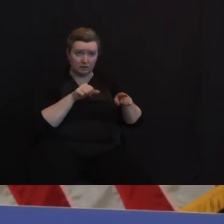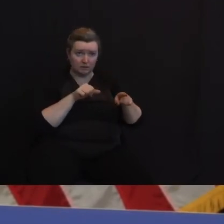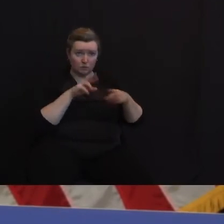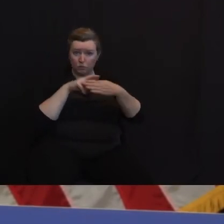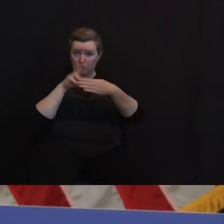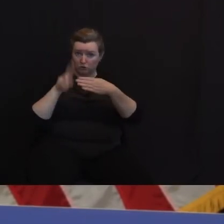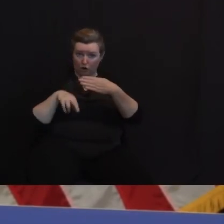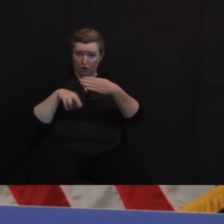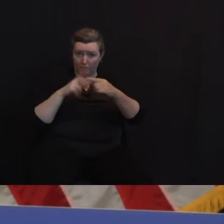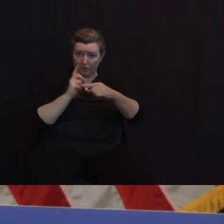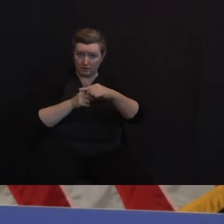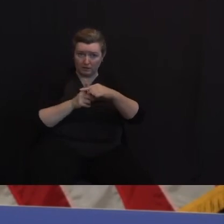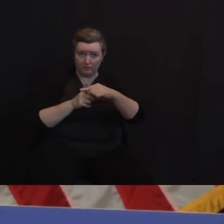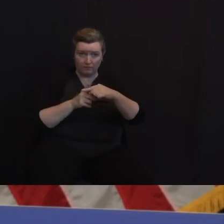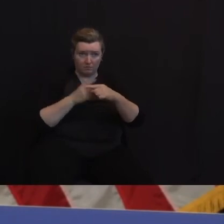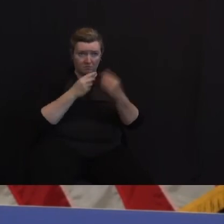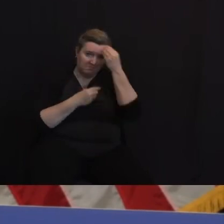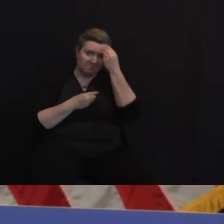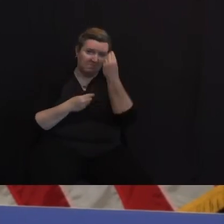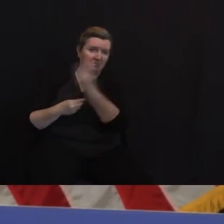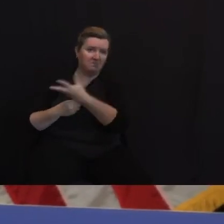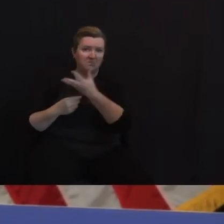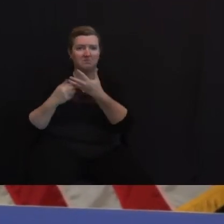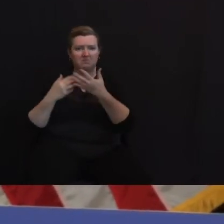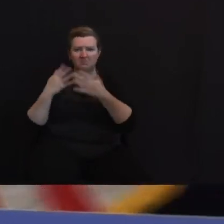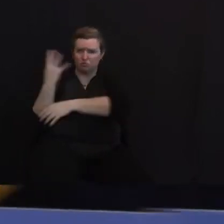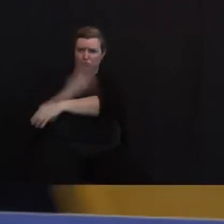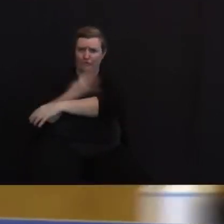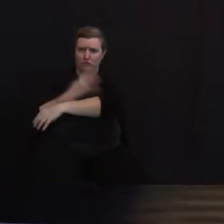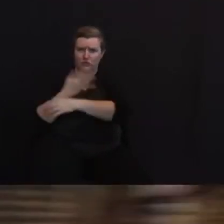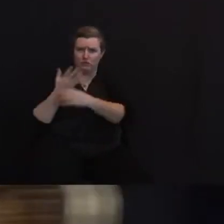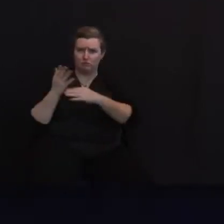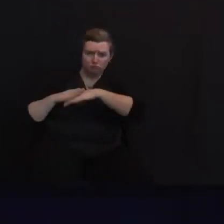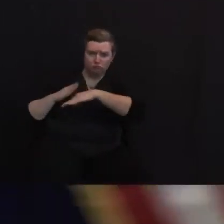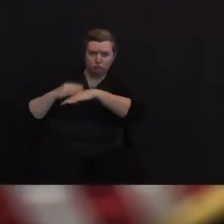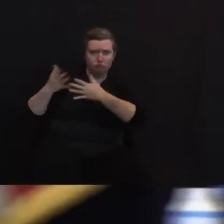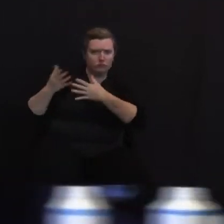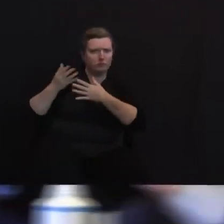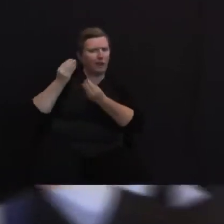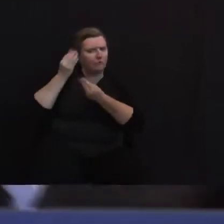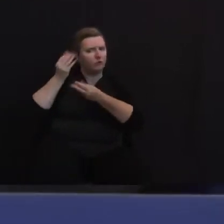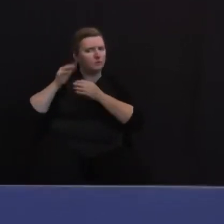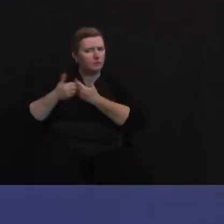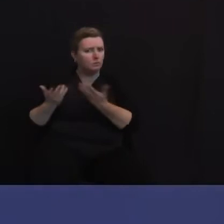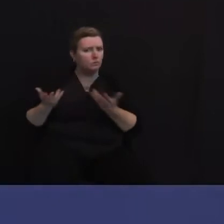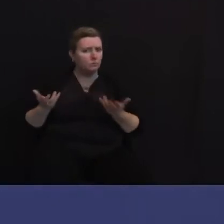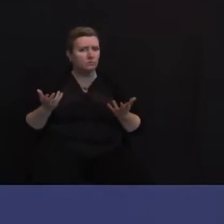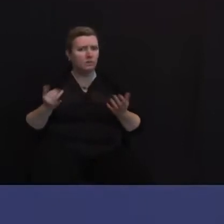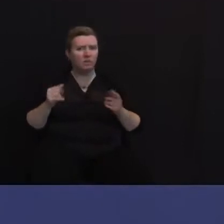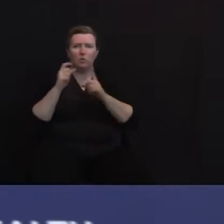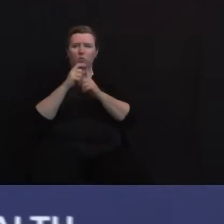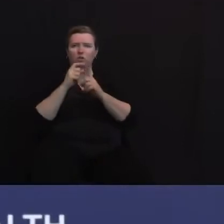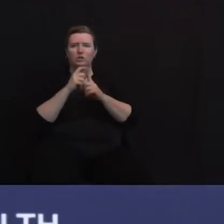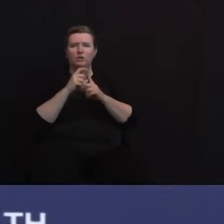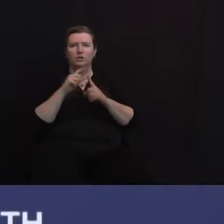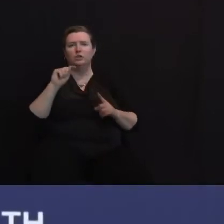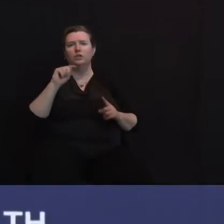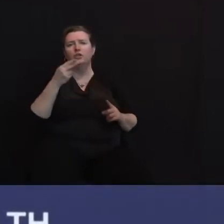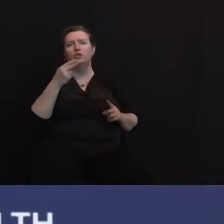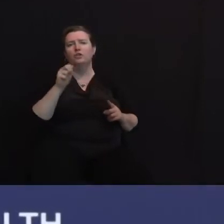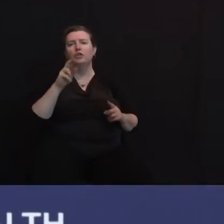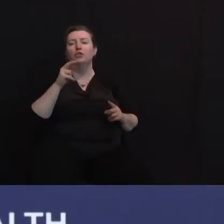is available. These are great points. And we haven't used the word therapeutic a whole lot lately. We were using it morning, noon, and